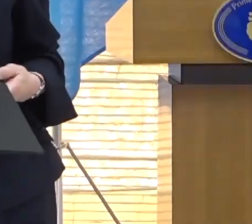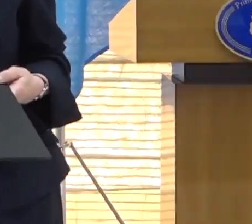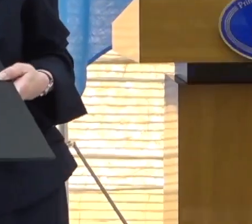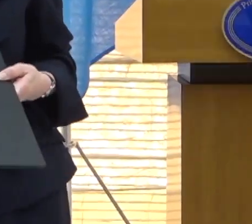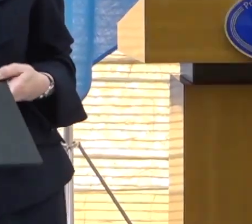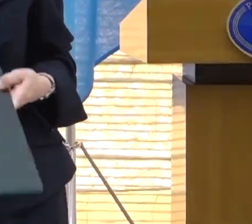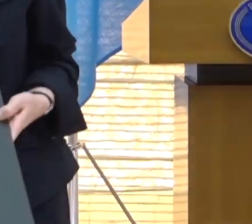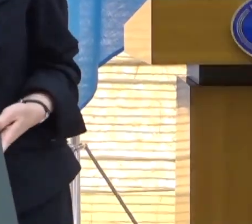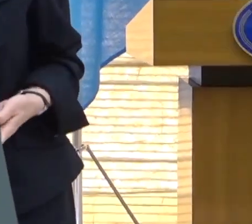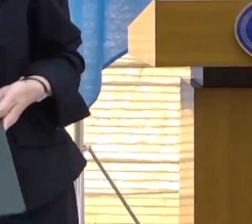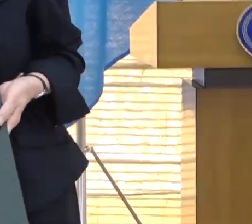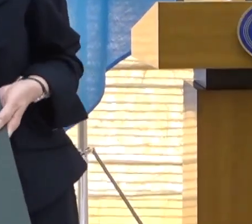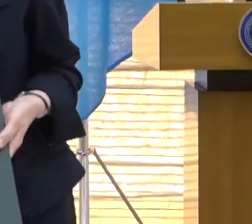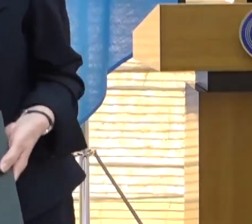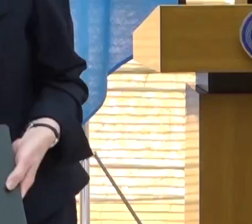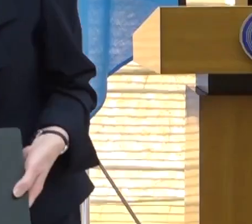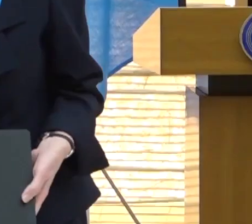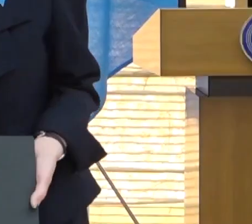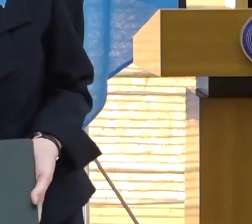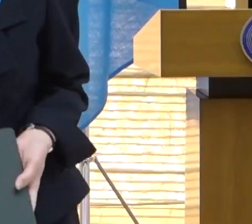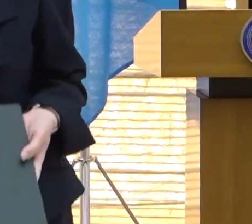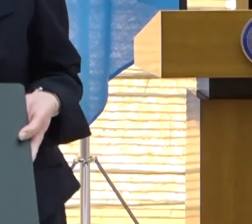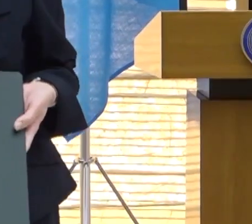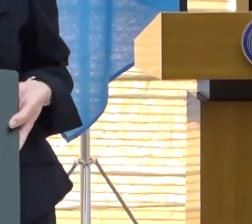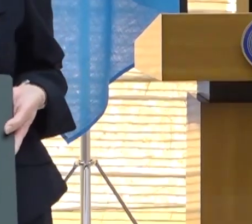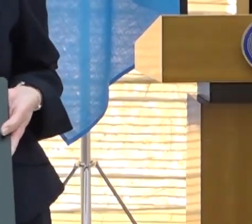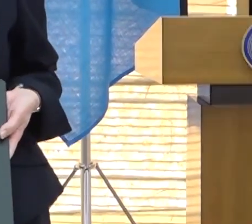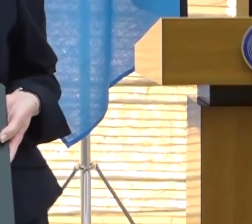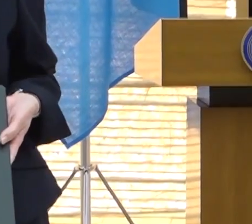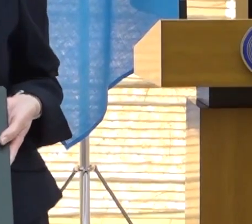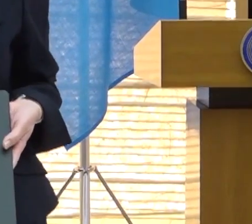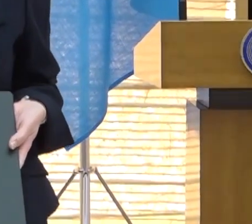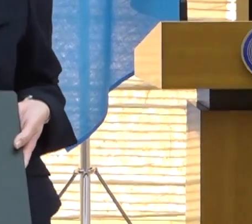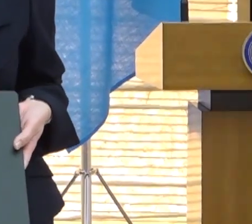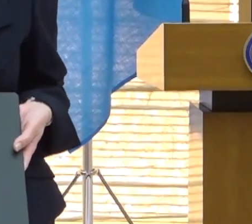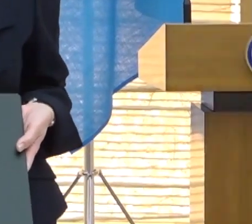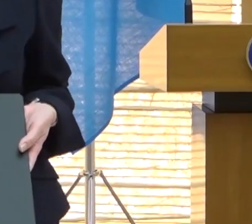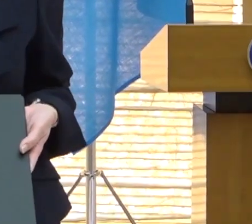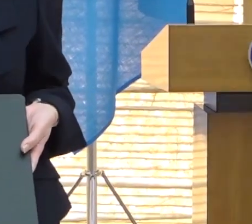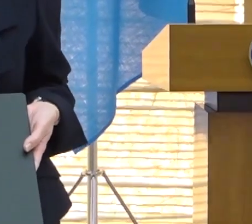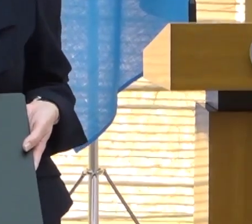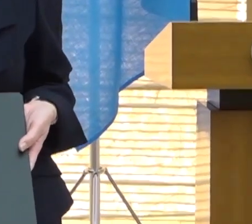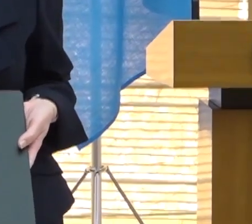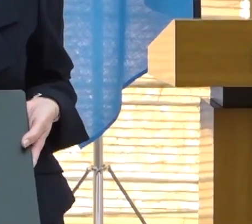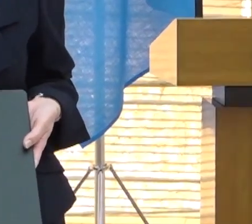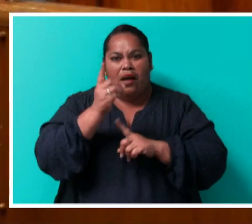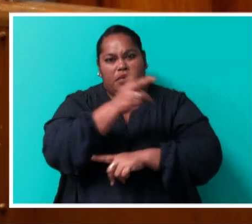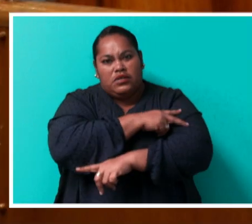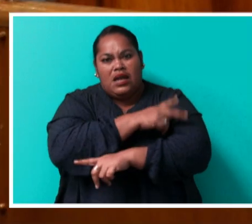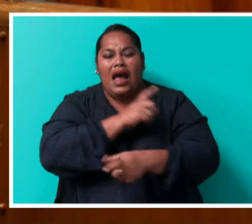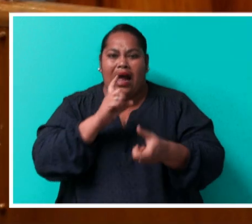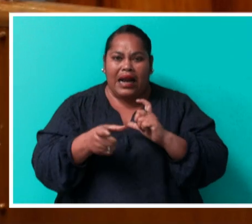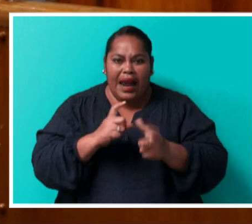The communique aims to further enhance cooperation across security, economic development, climate resilience,